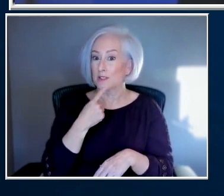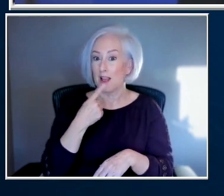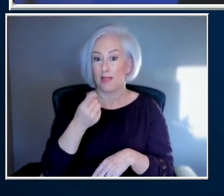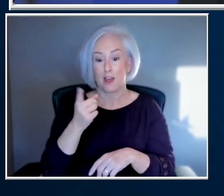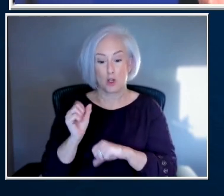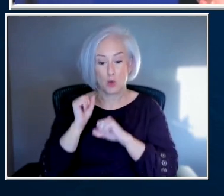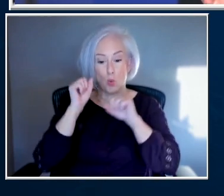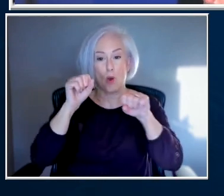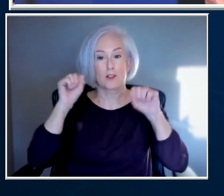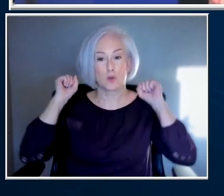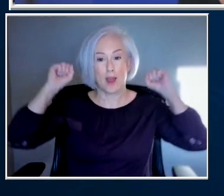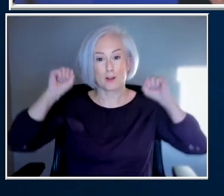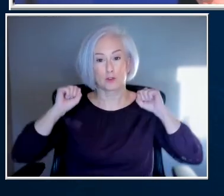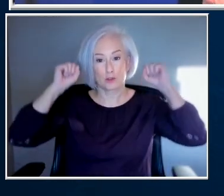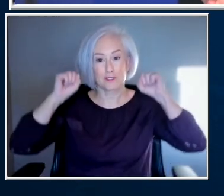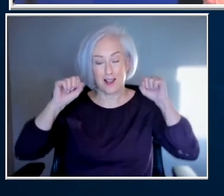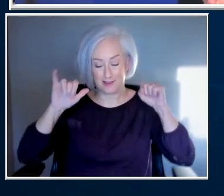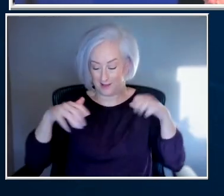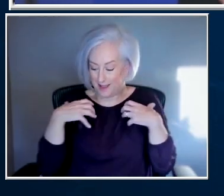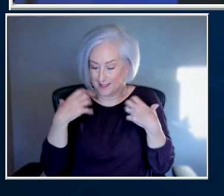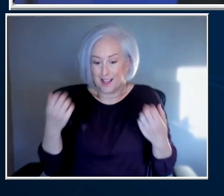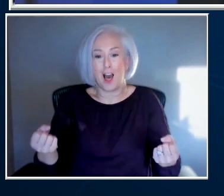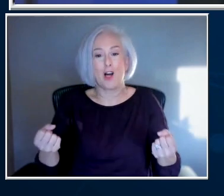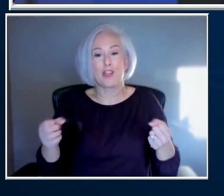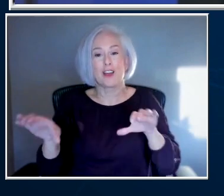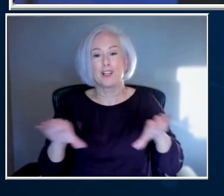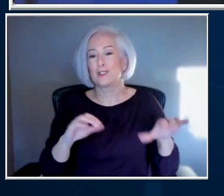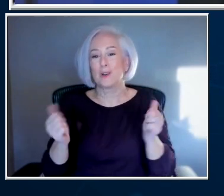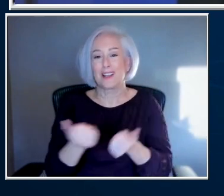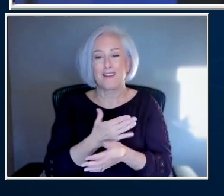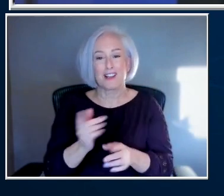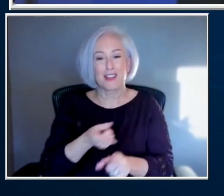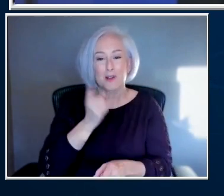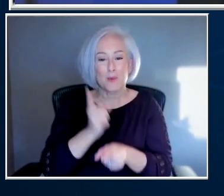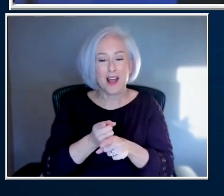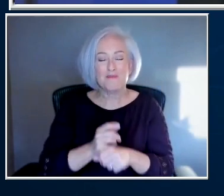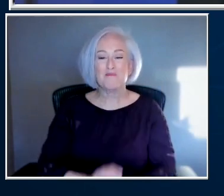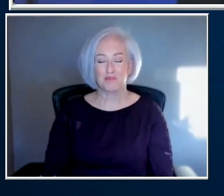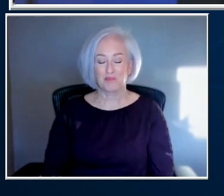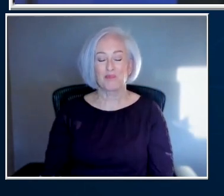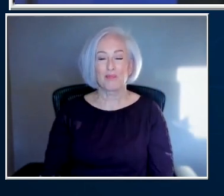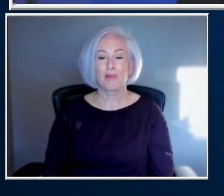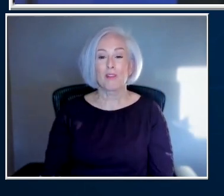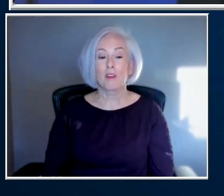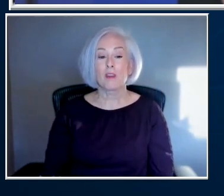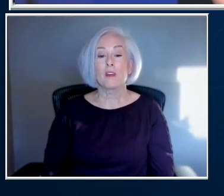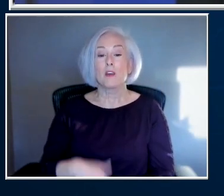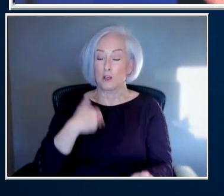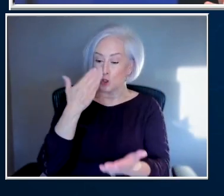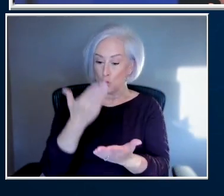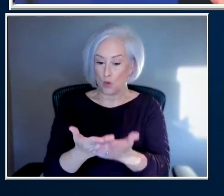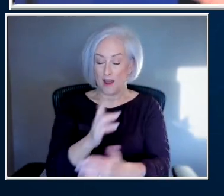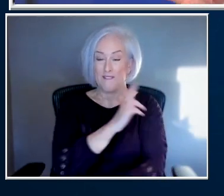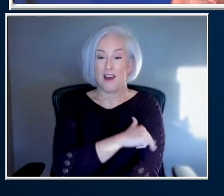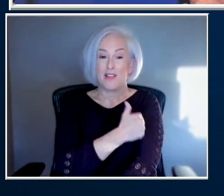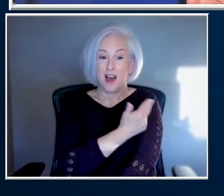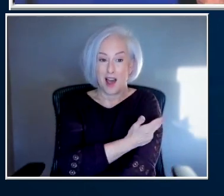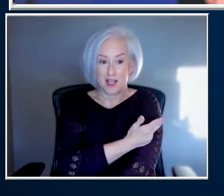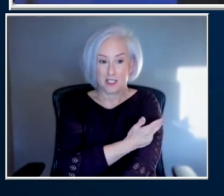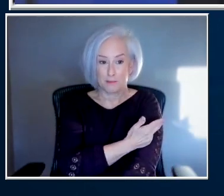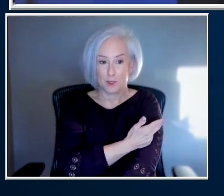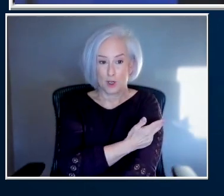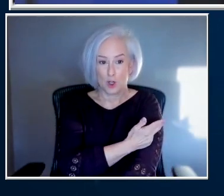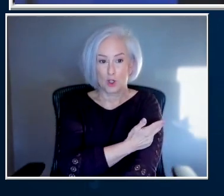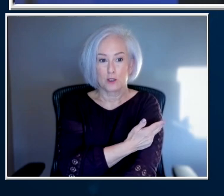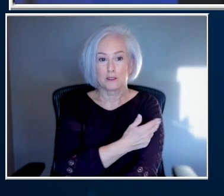a healthy woman doing everything right. You finally get to the hospital at one point, and just to note, it wasn't here. You were